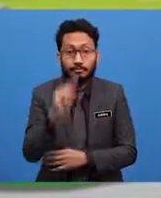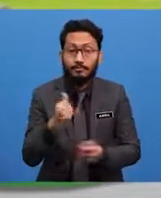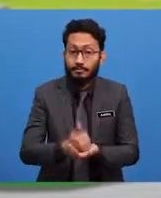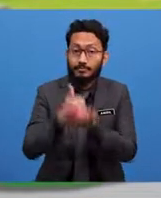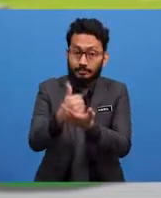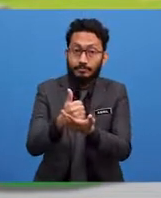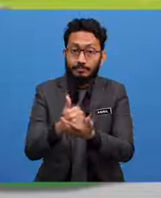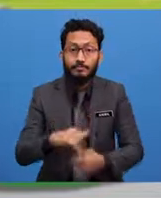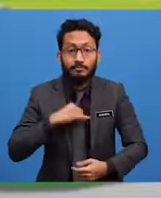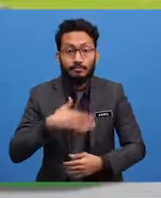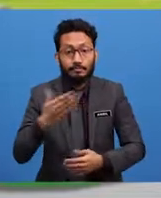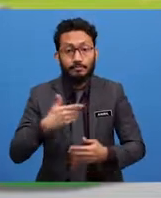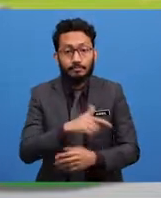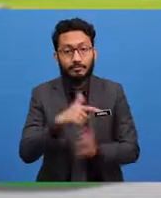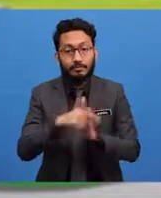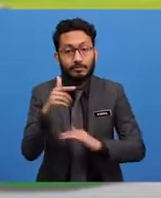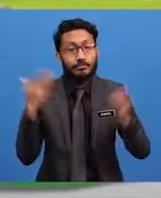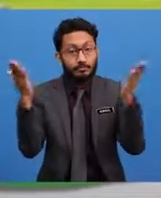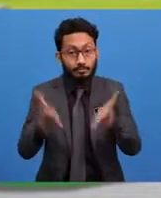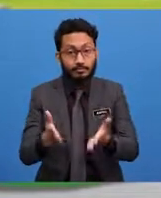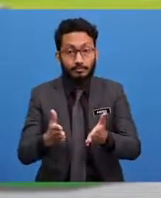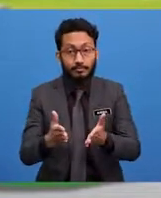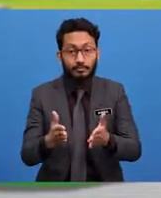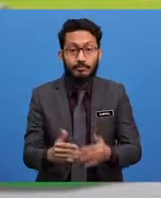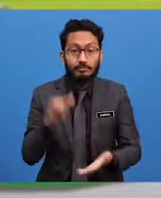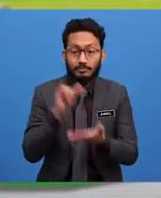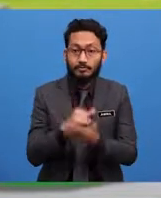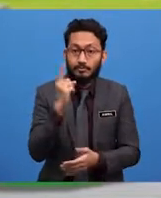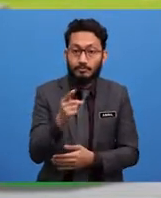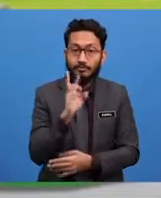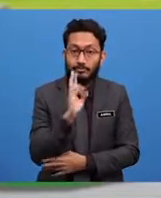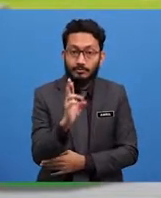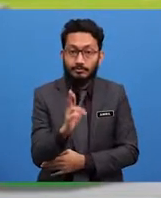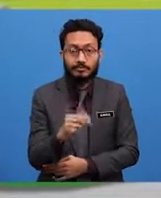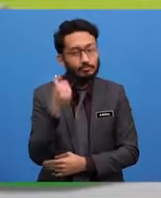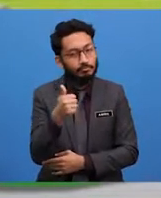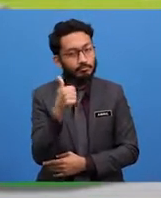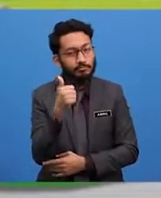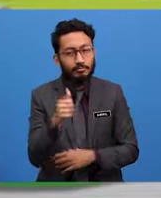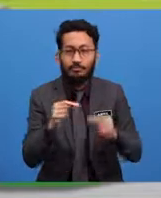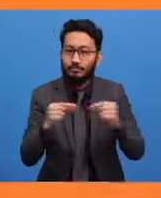I am more convinced than ever that you are, indeed, grammar know-it-all.